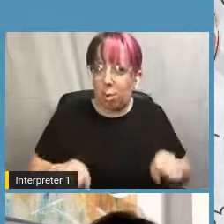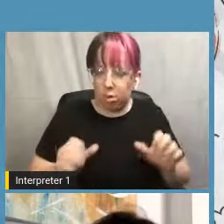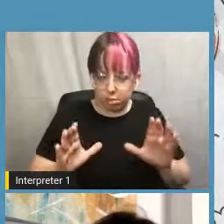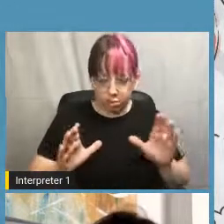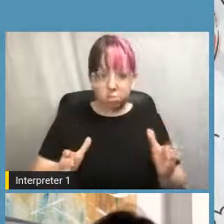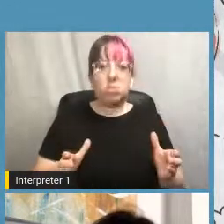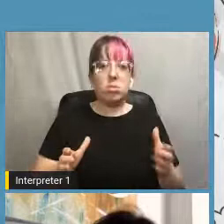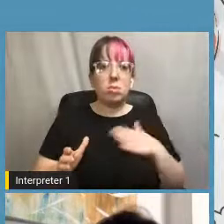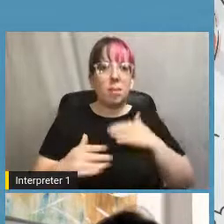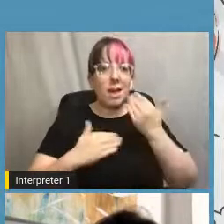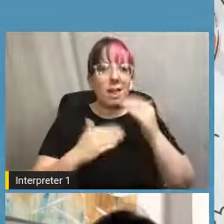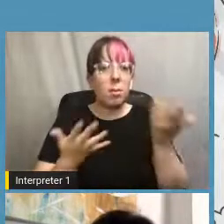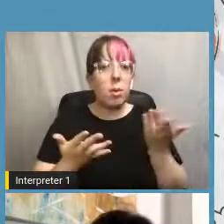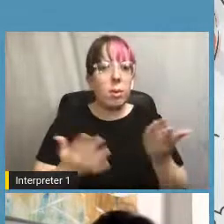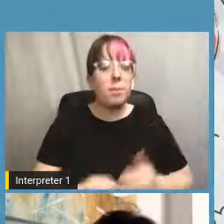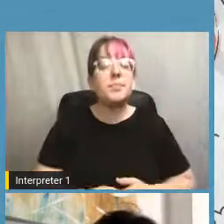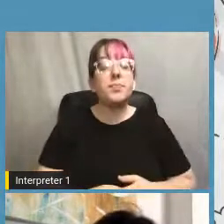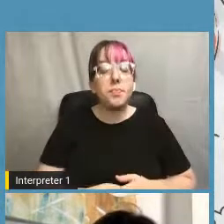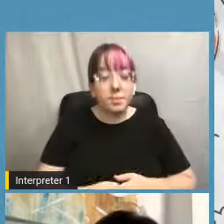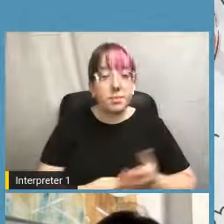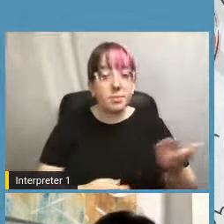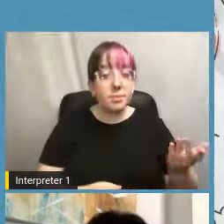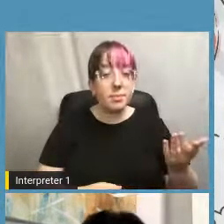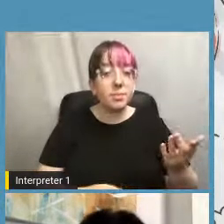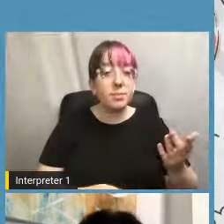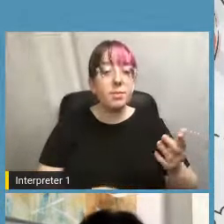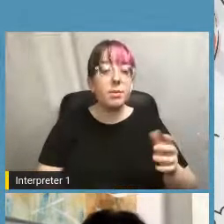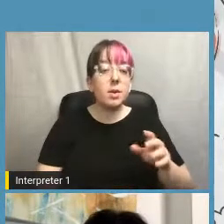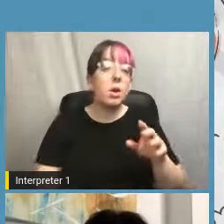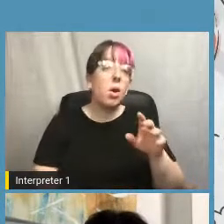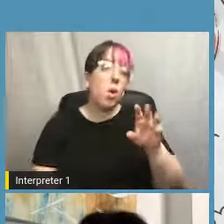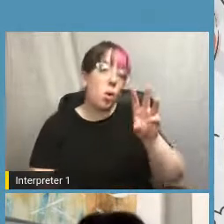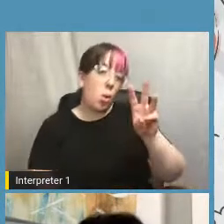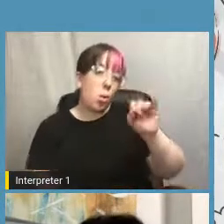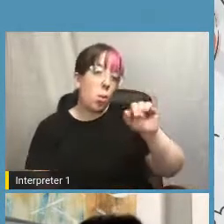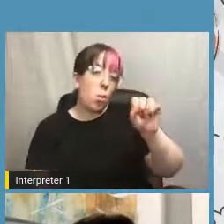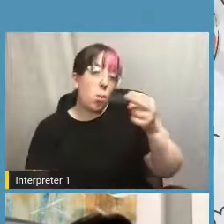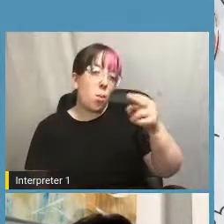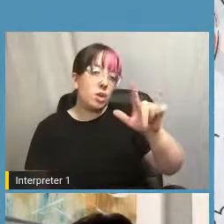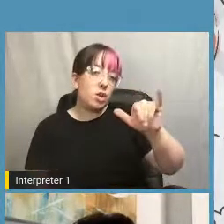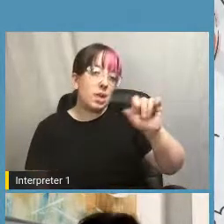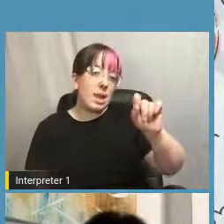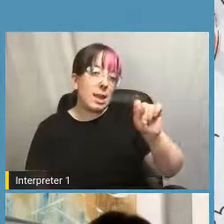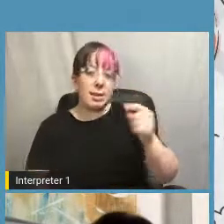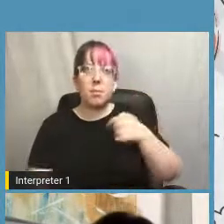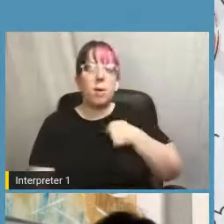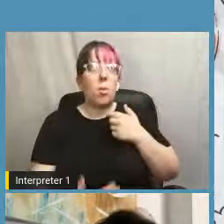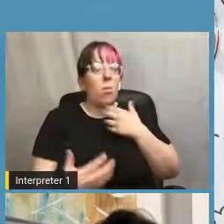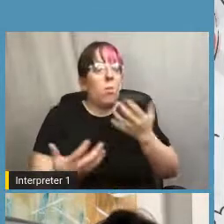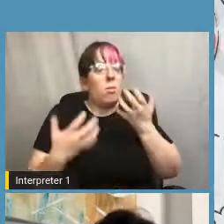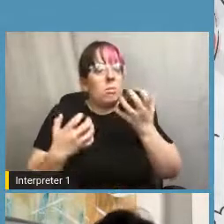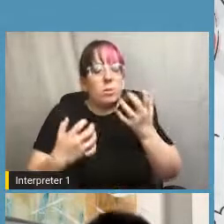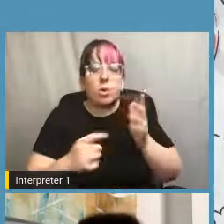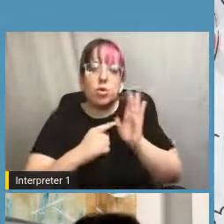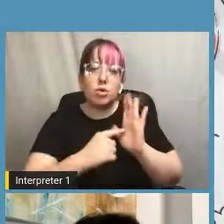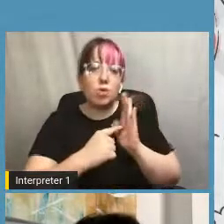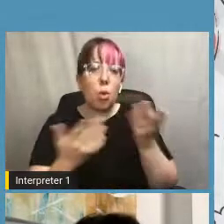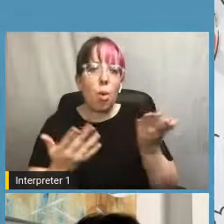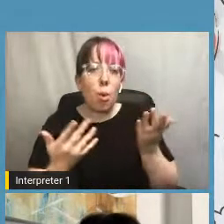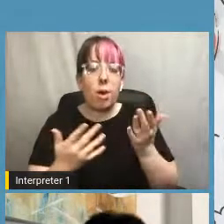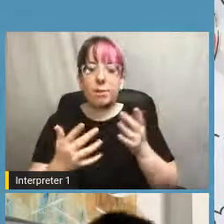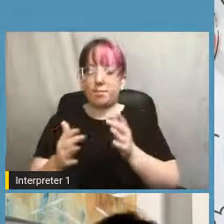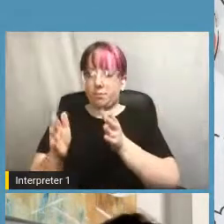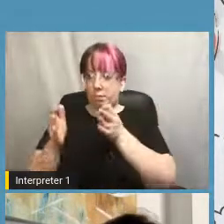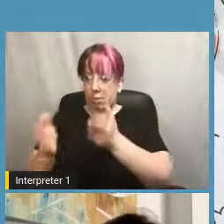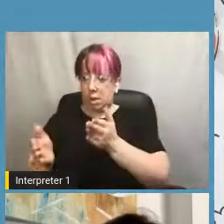Then you have to look. You have your works or your wish list of what you want to show. You need to determine what has been generated and what